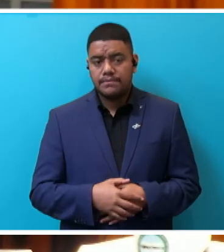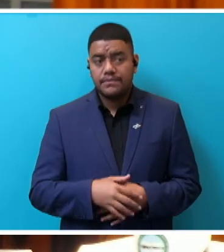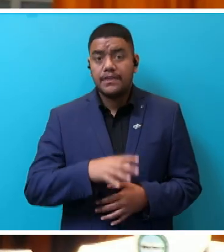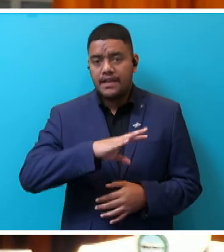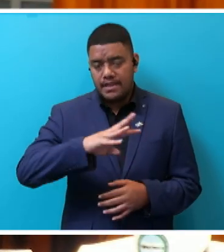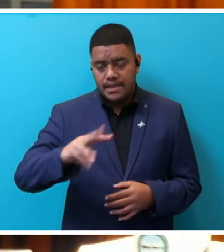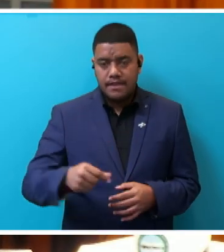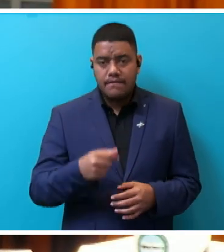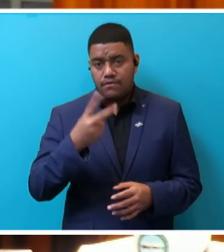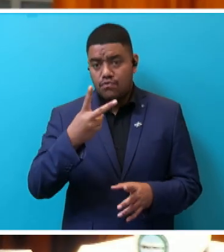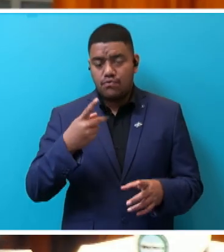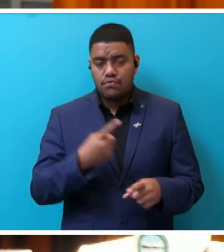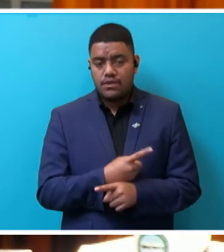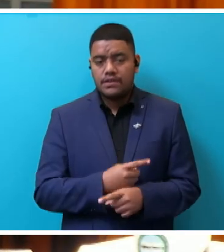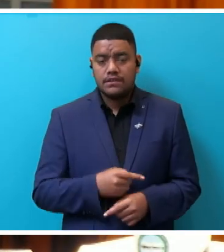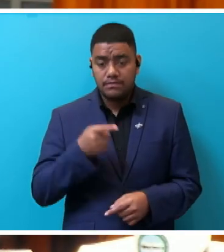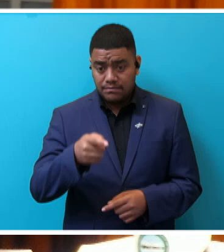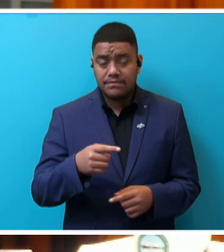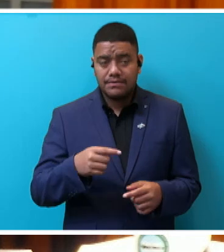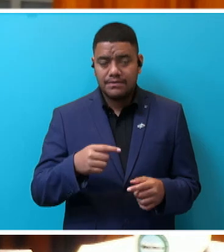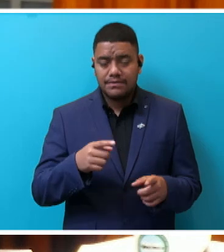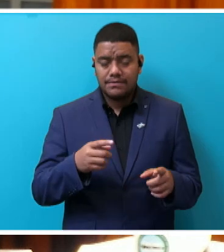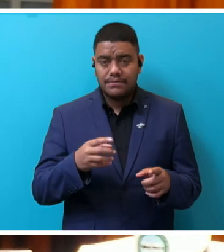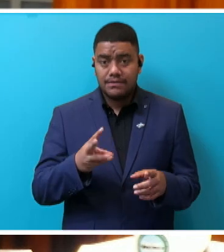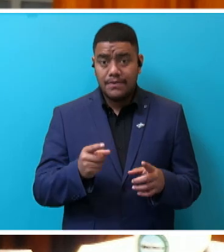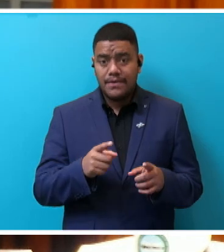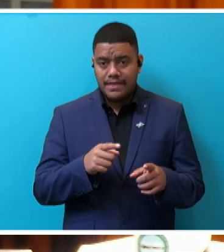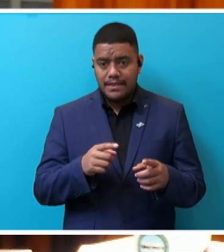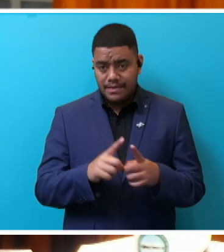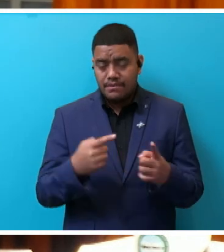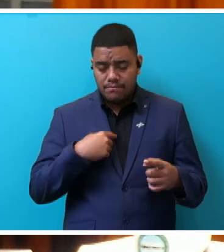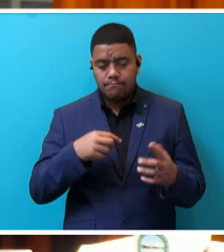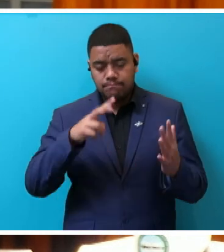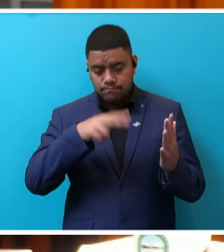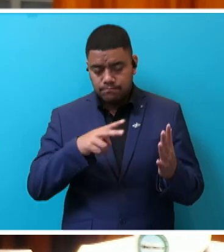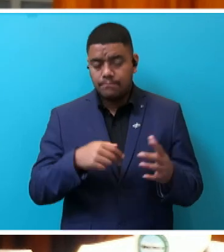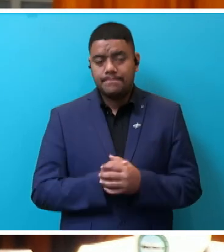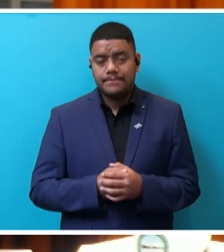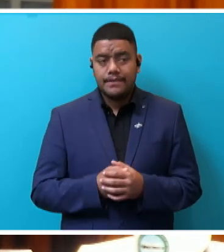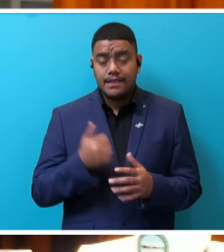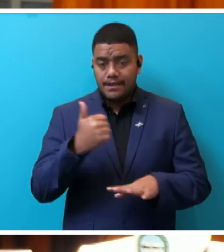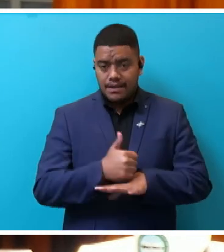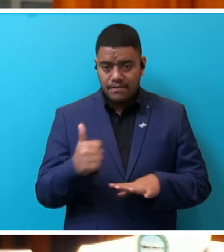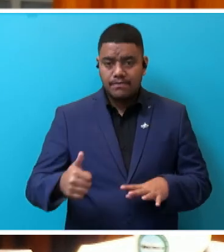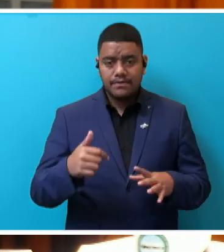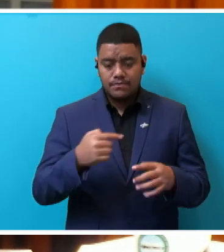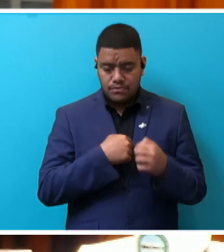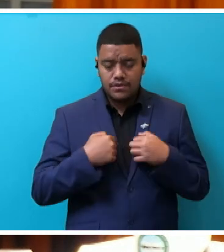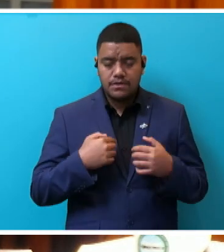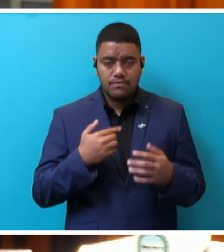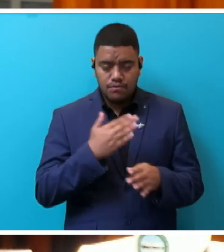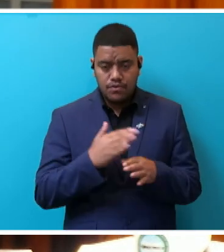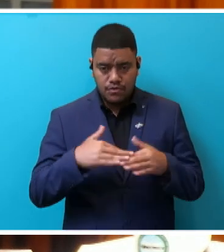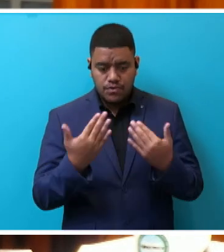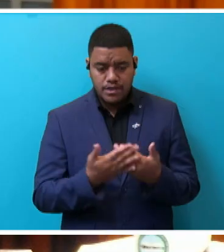fortnight. And so these are some of the things that I am looking at, and the government is looking at,